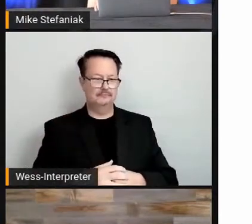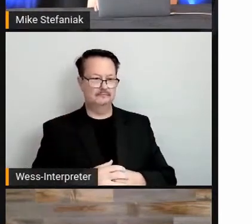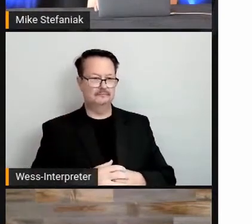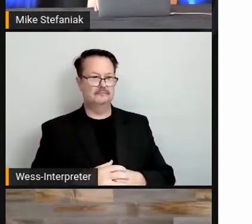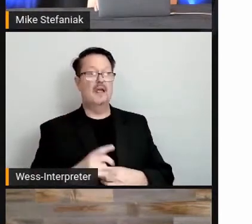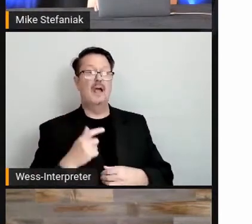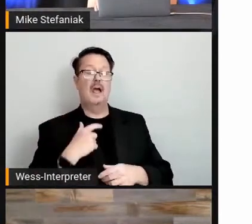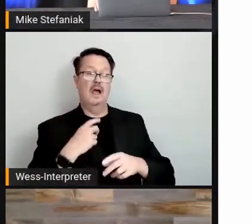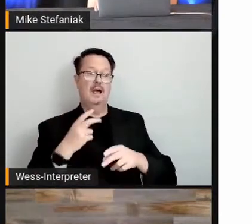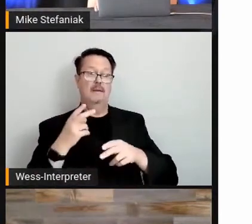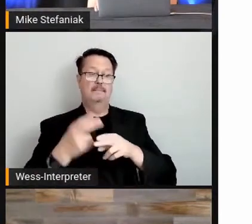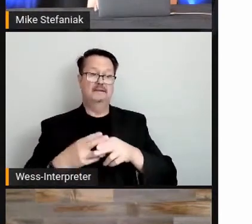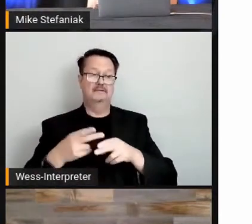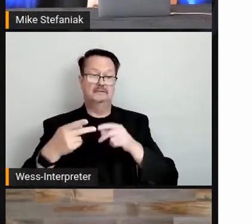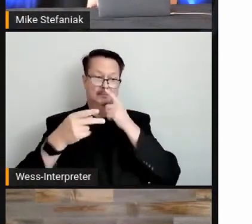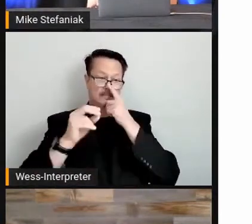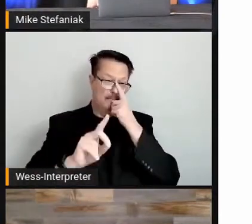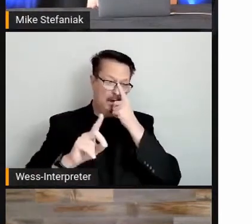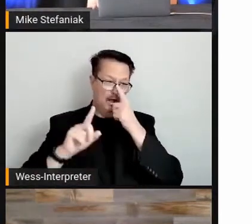So I mentioned pod to pod.